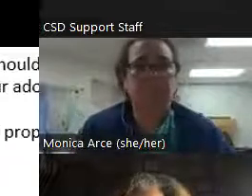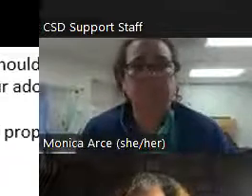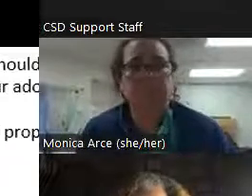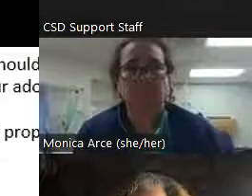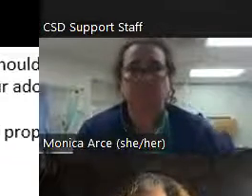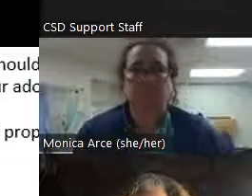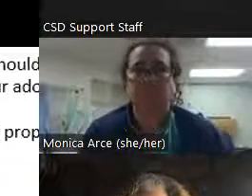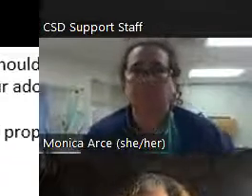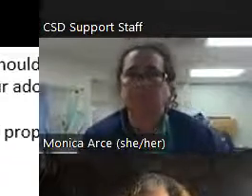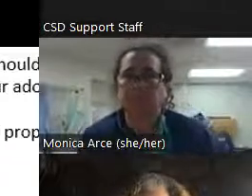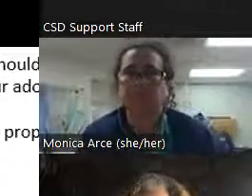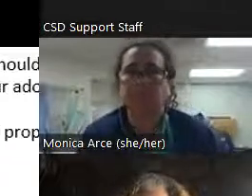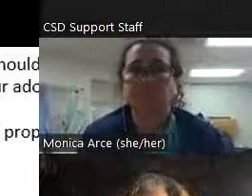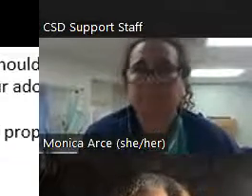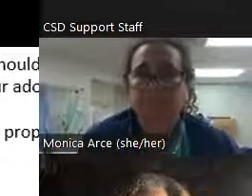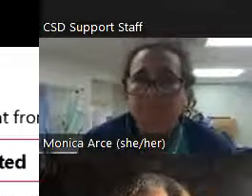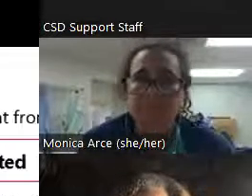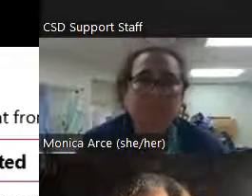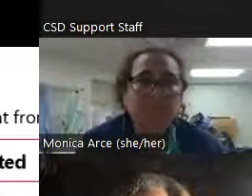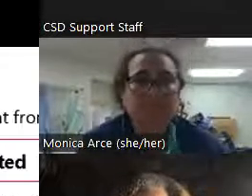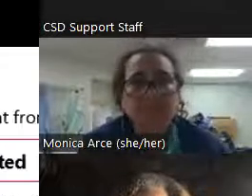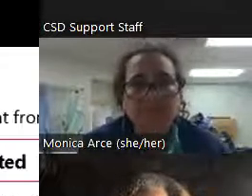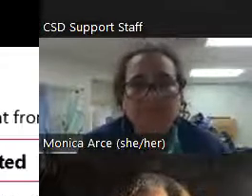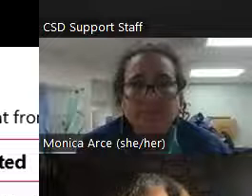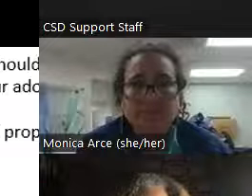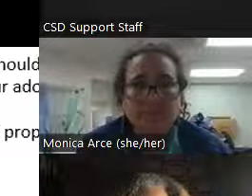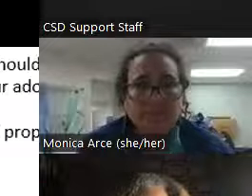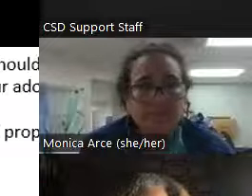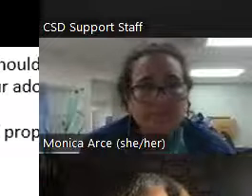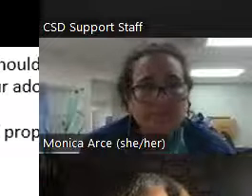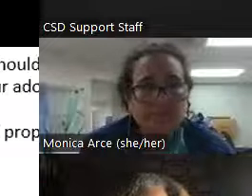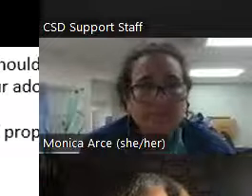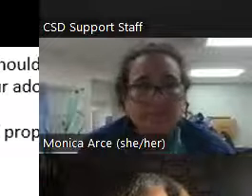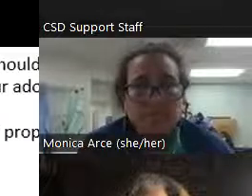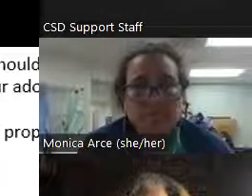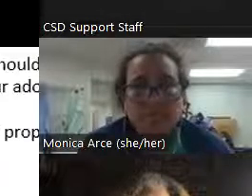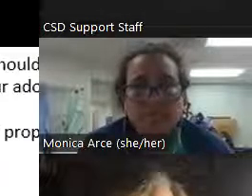I don't see any opposition to that. I don't see any either.